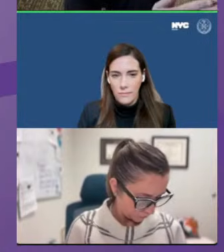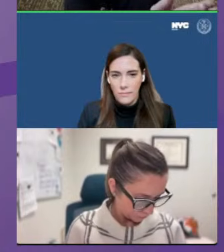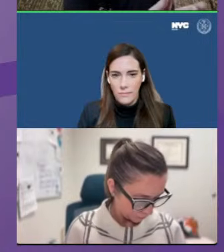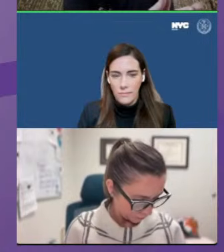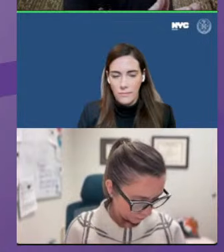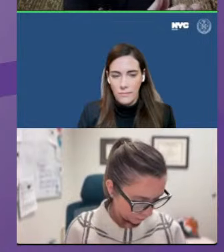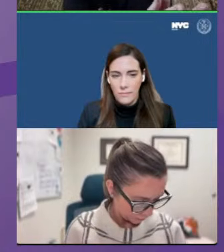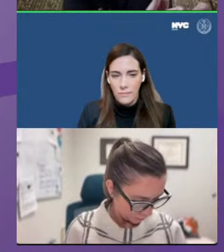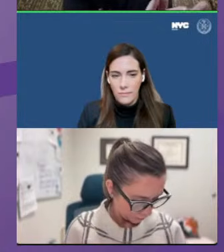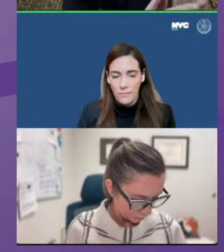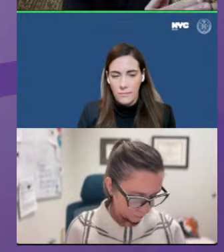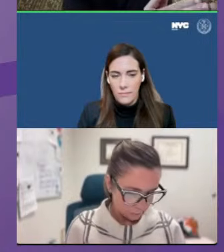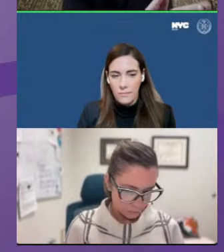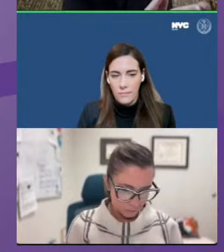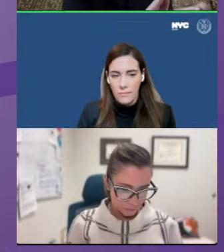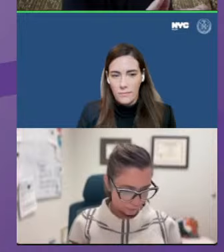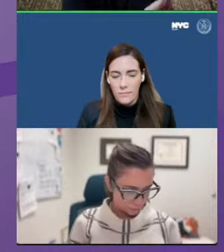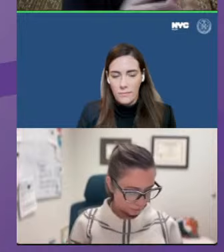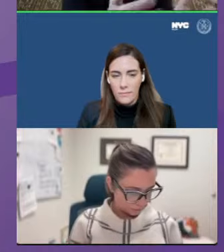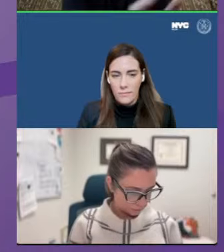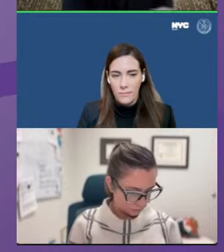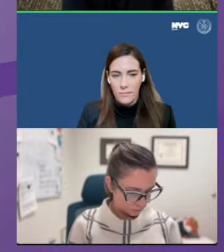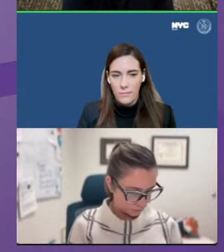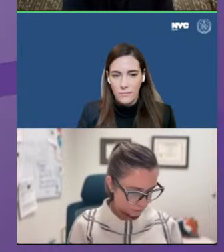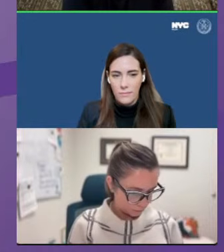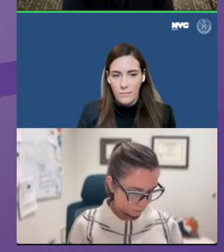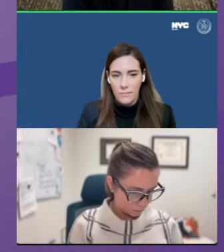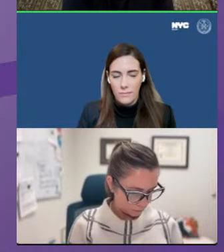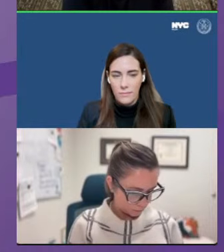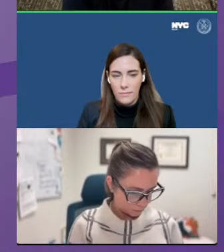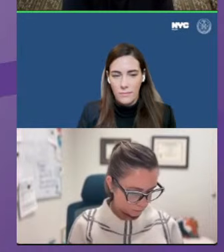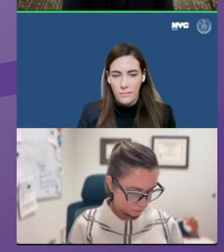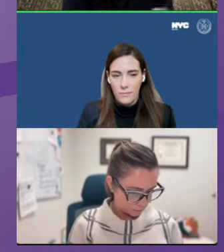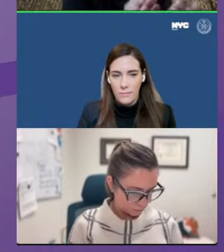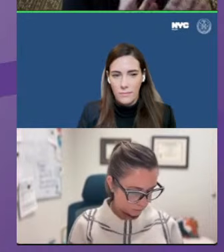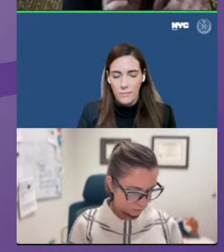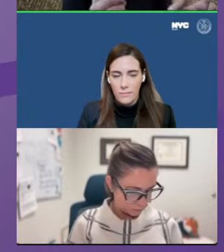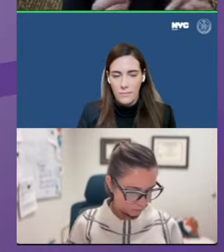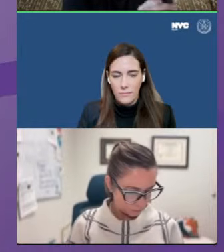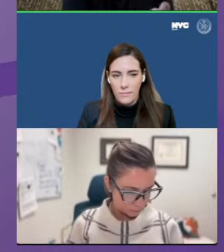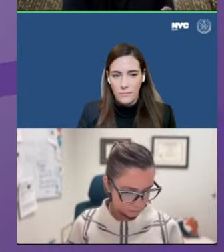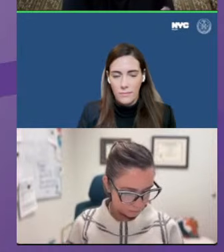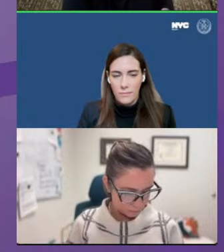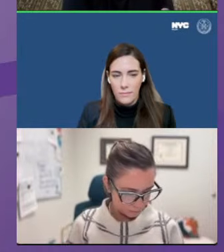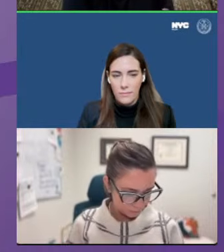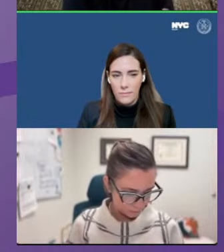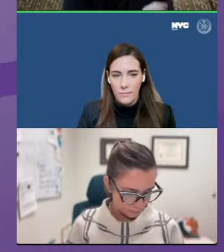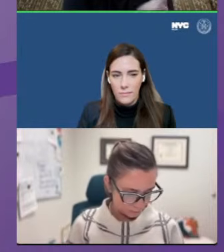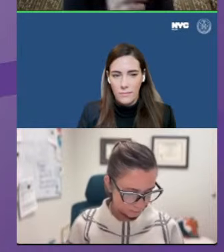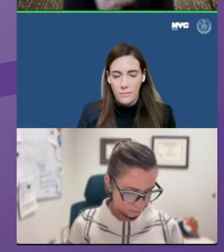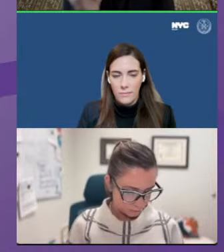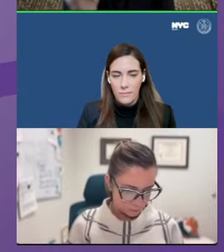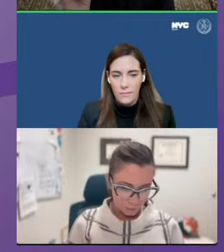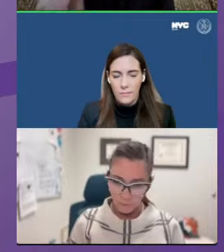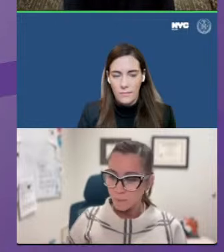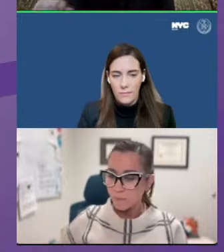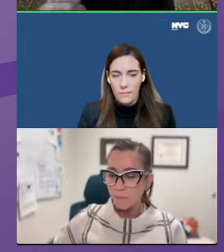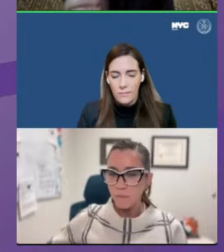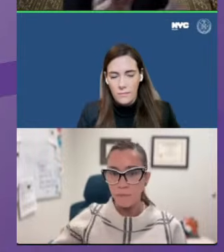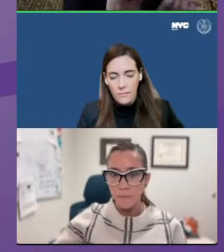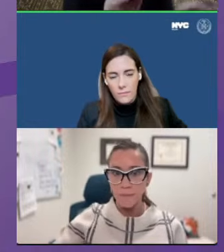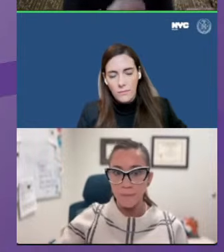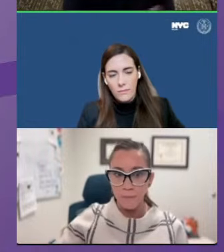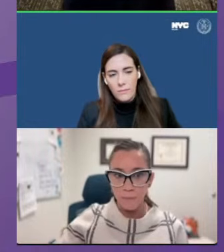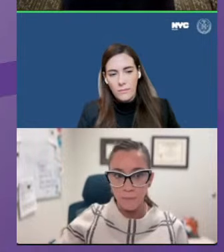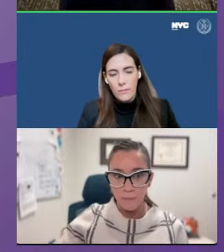that we could, using a machine learning algorithm, we could distinguish between people who had